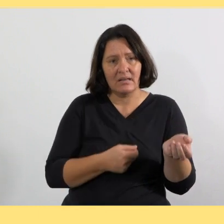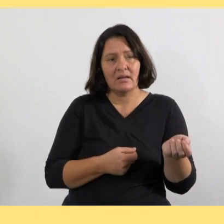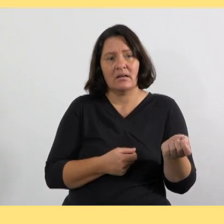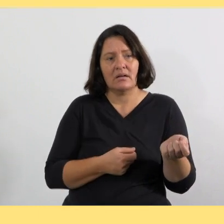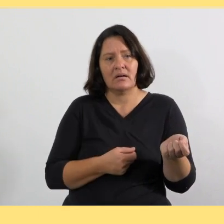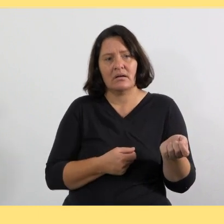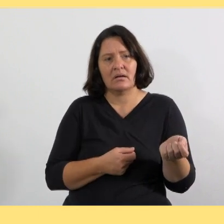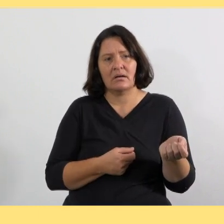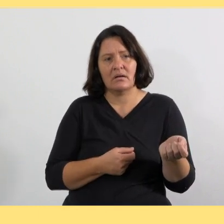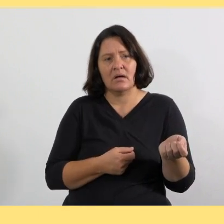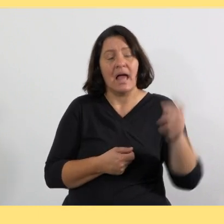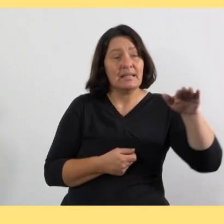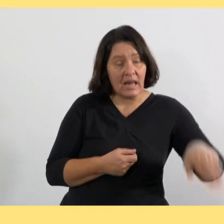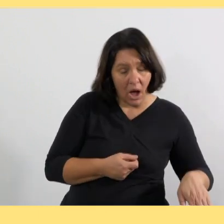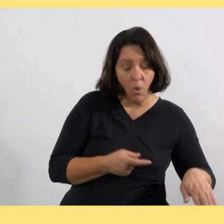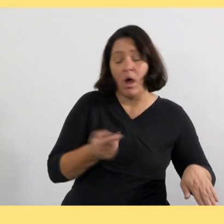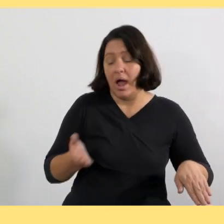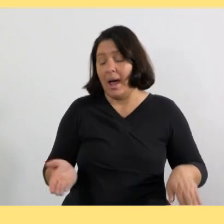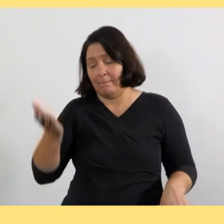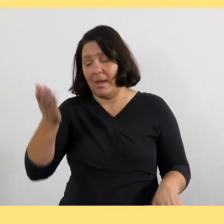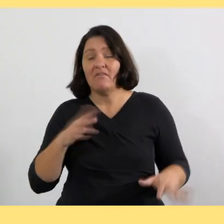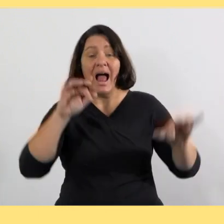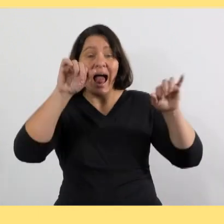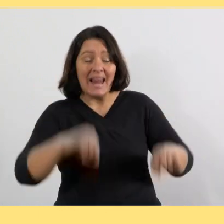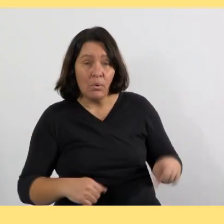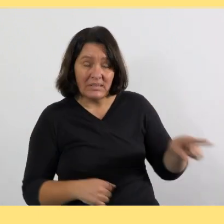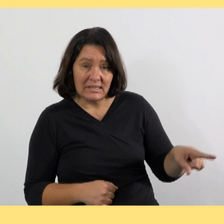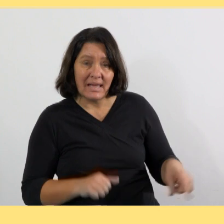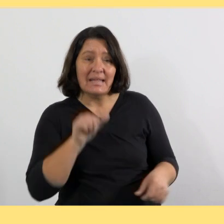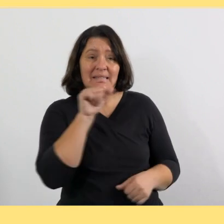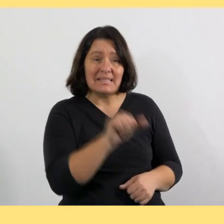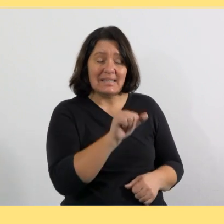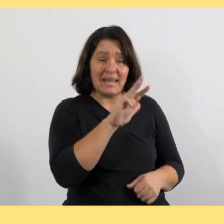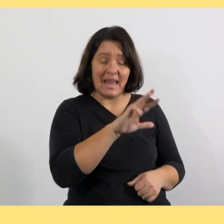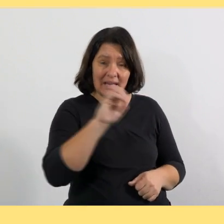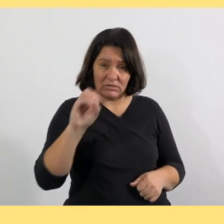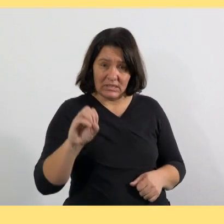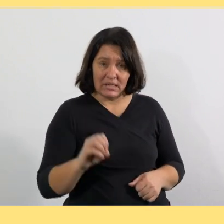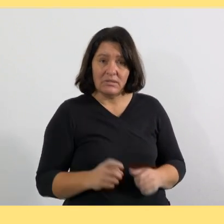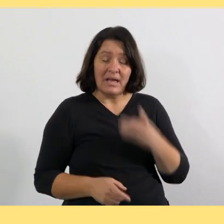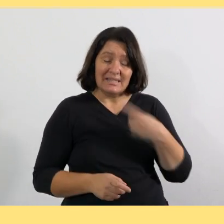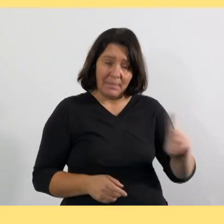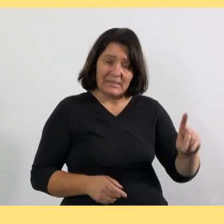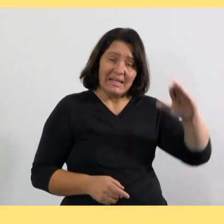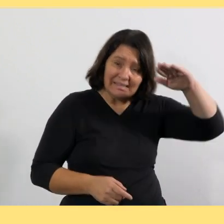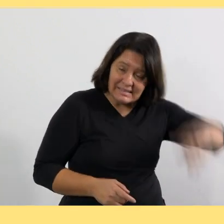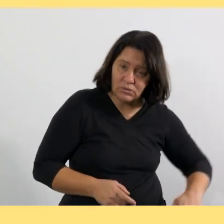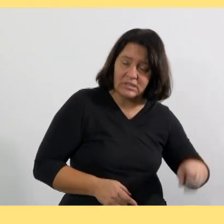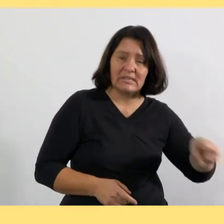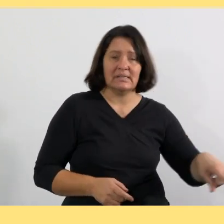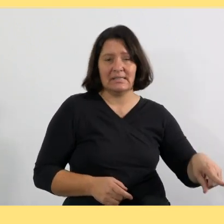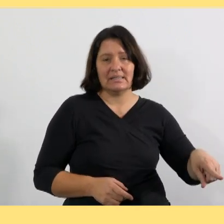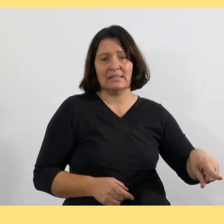debit side. The moment we have allowances, 6,900, I'll then come to my debit side and